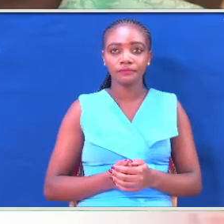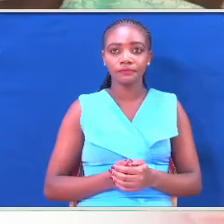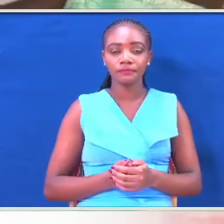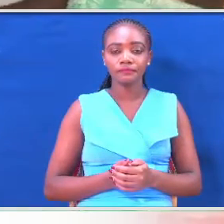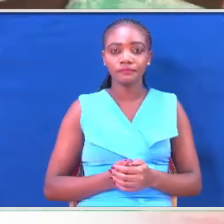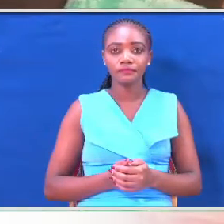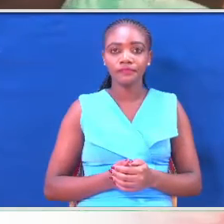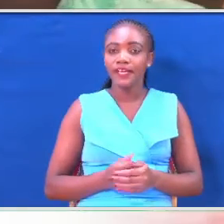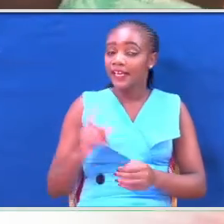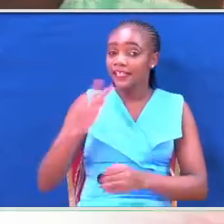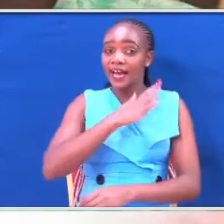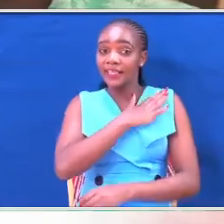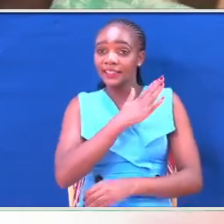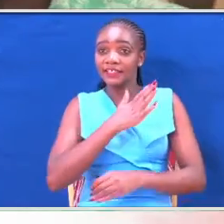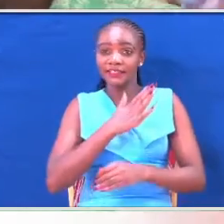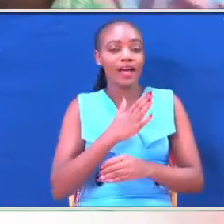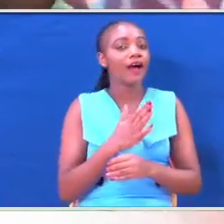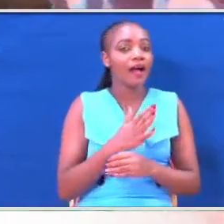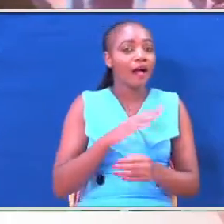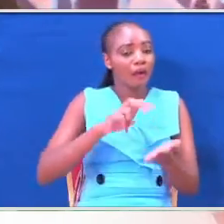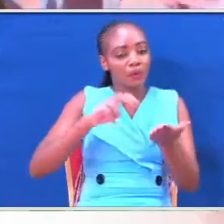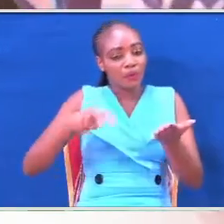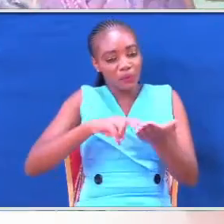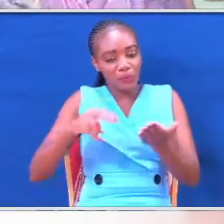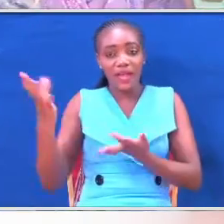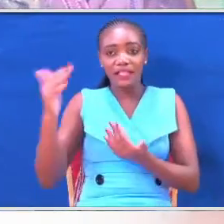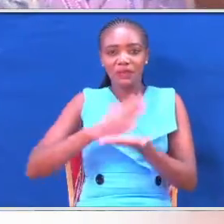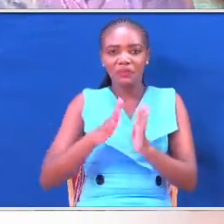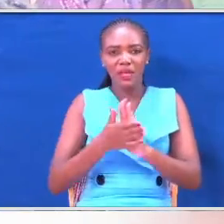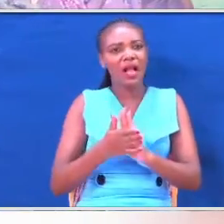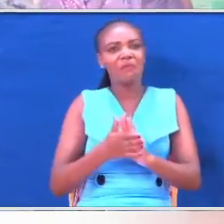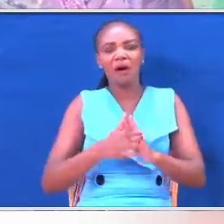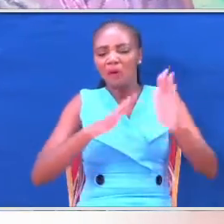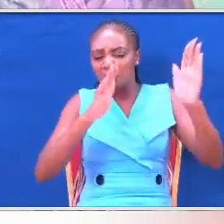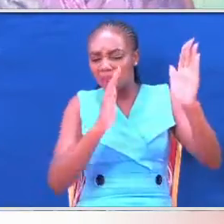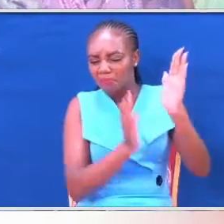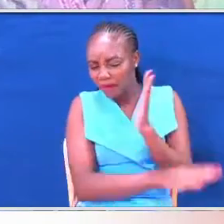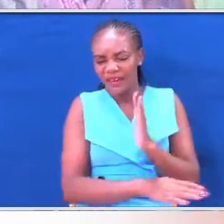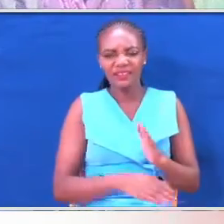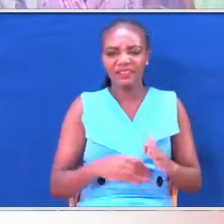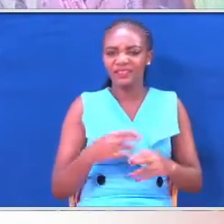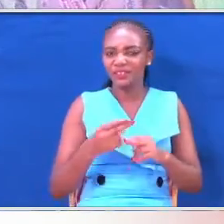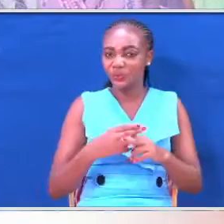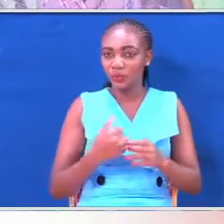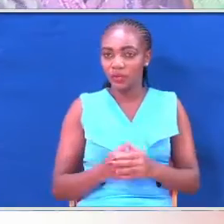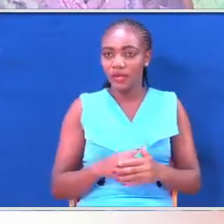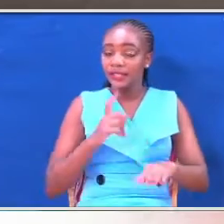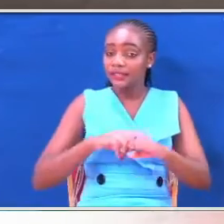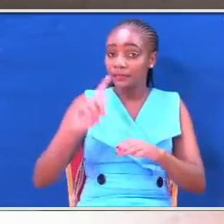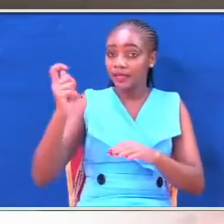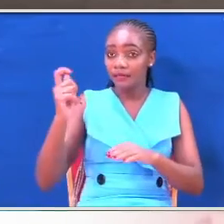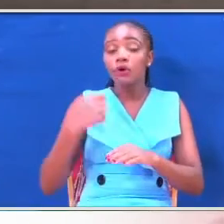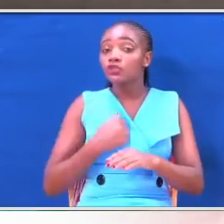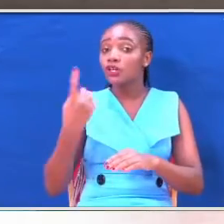The noisy NASA divorce is expected to get even messier in the coming few days as the One Kenya